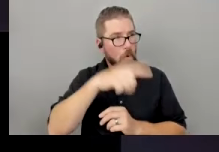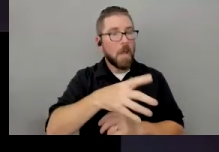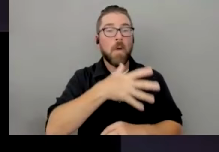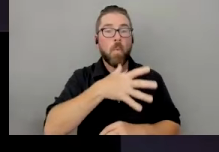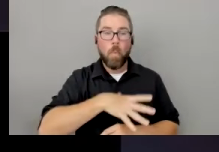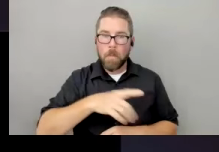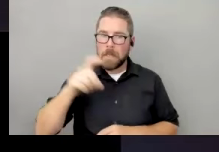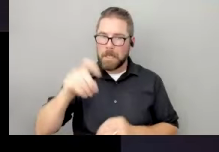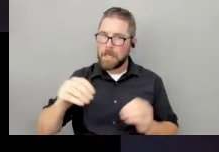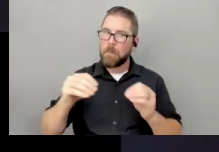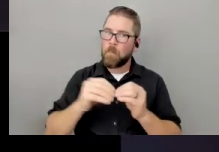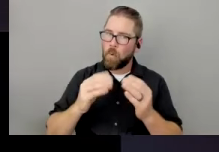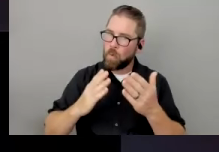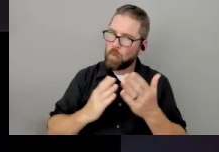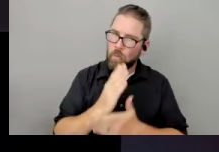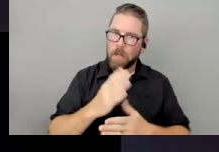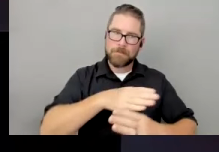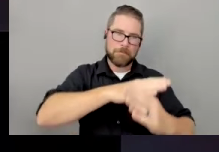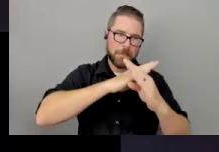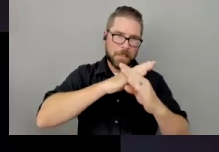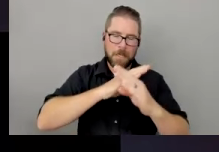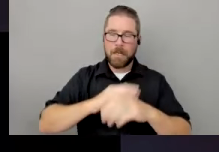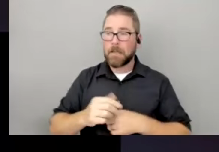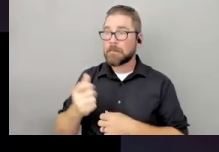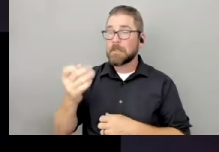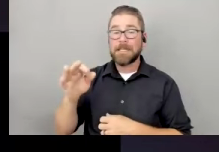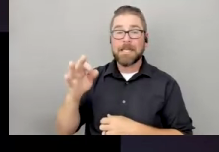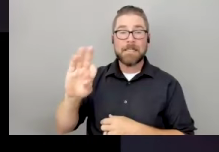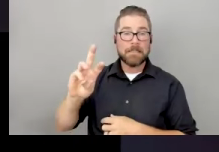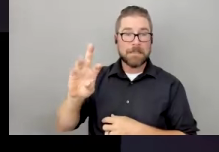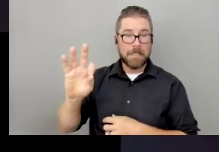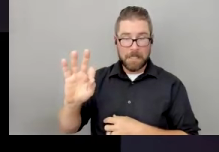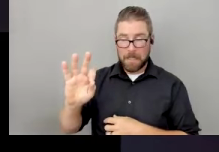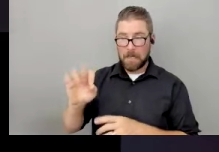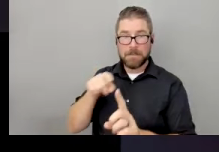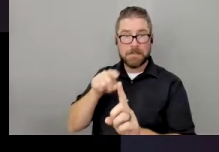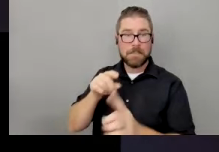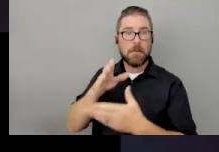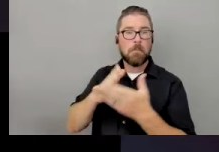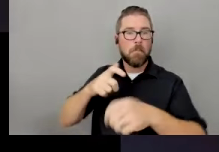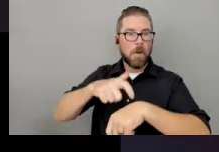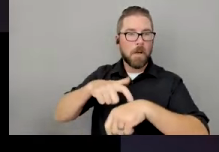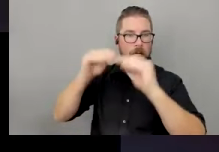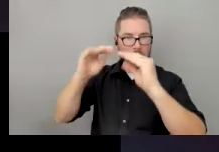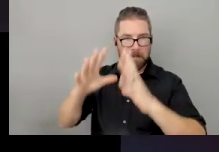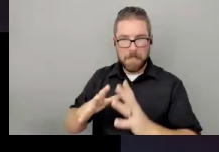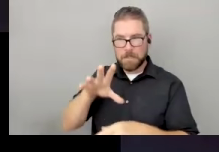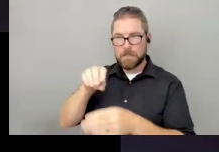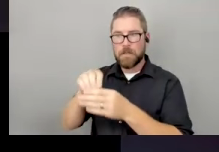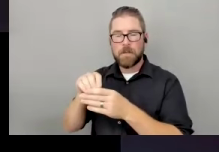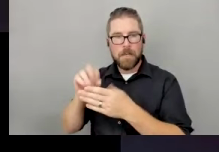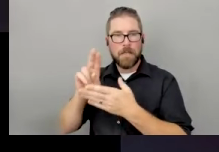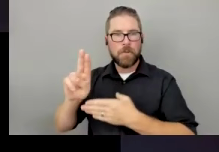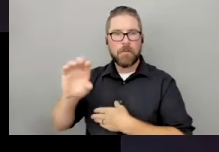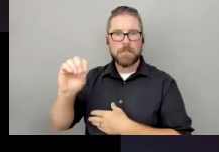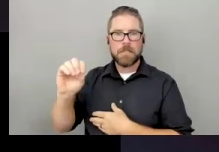in 1969, a part-time teacher at the University of Maryland kept applying for a full-time position, but was told